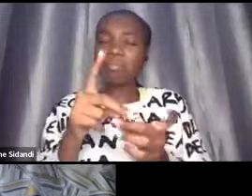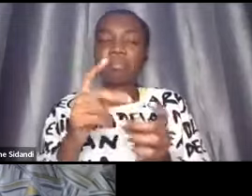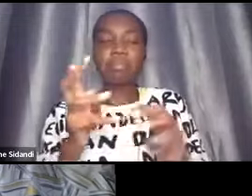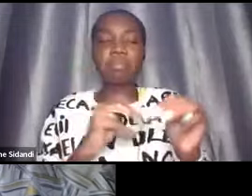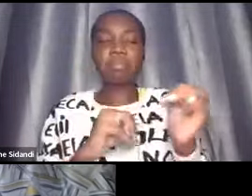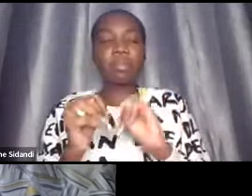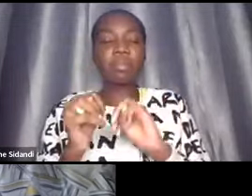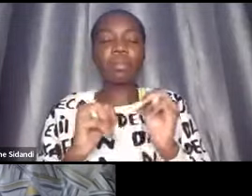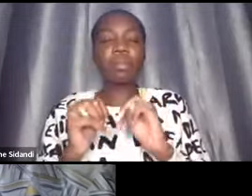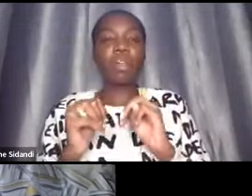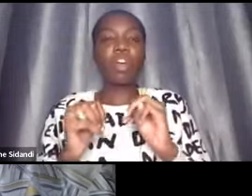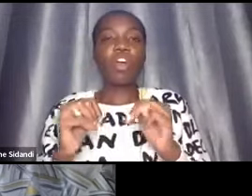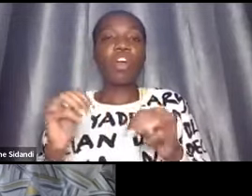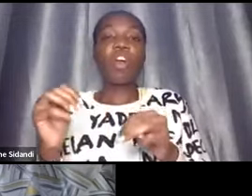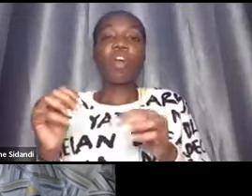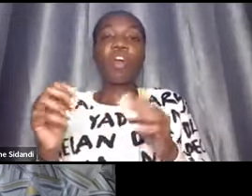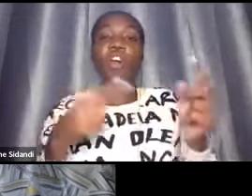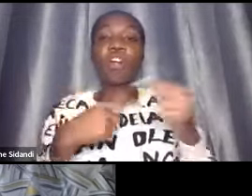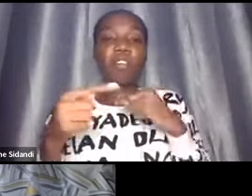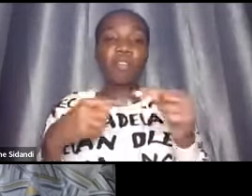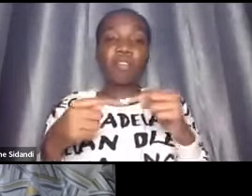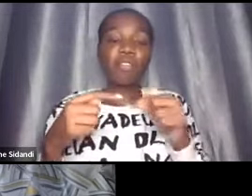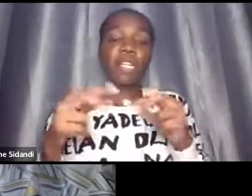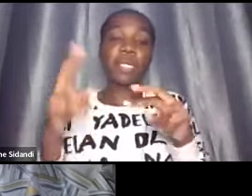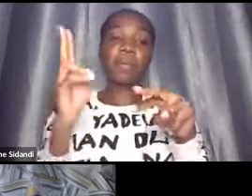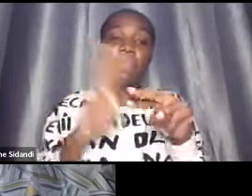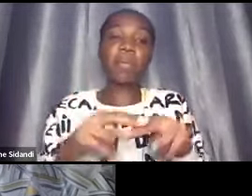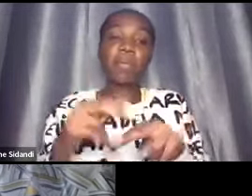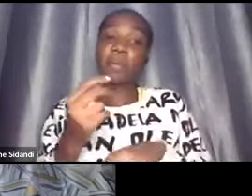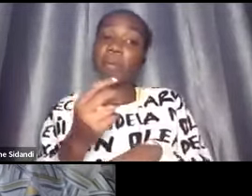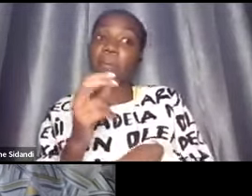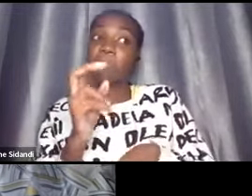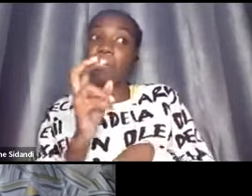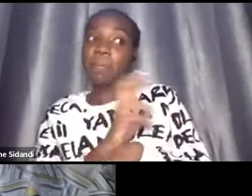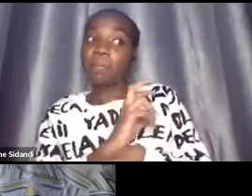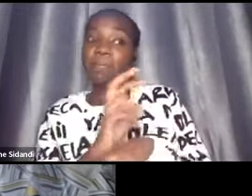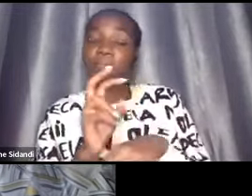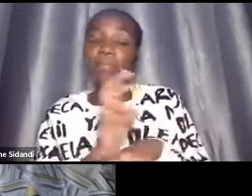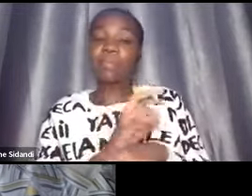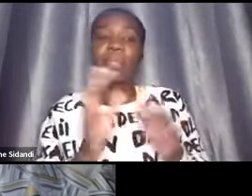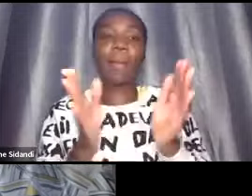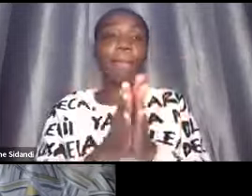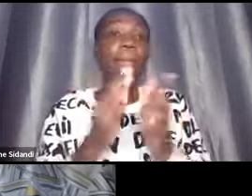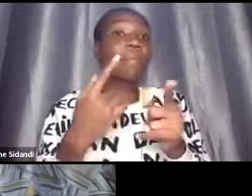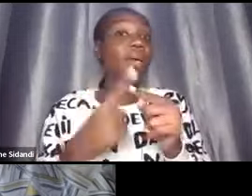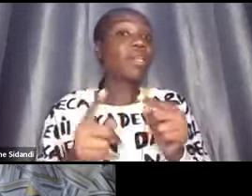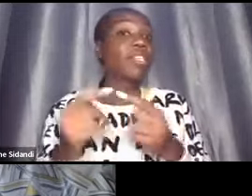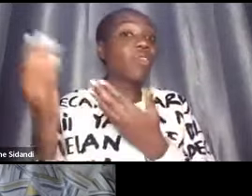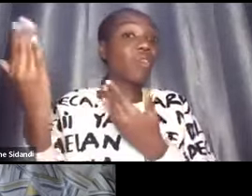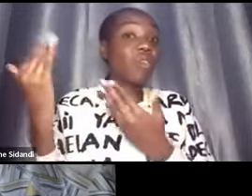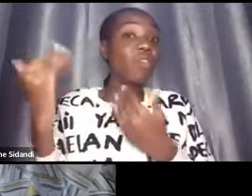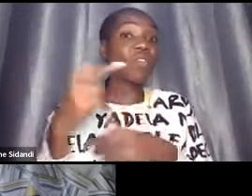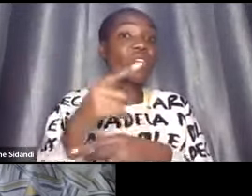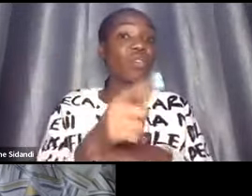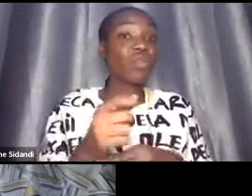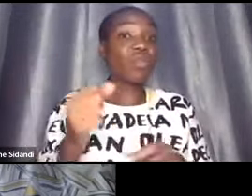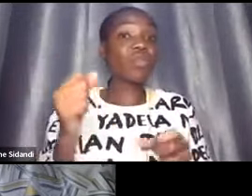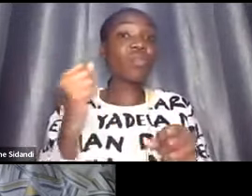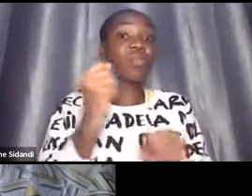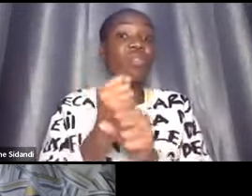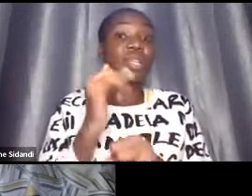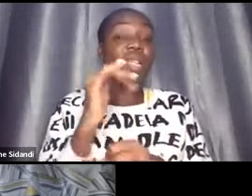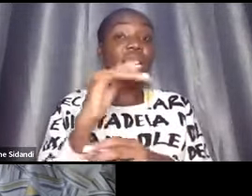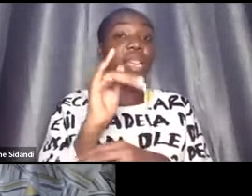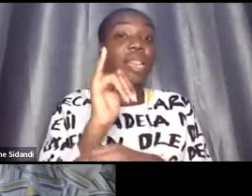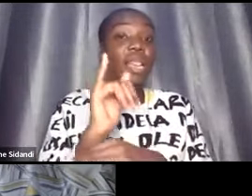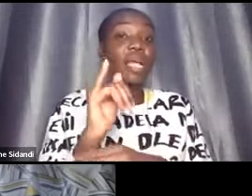call benchmarking. And it's a huge topic I cannot be able to cover right now. But hopefully, I think you can organize for this, more of this. If people are